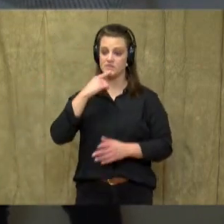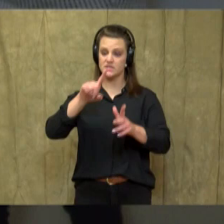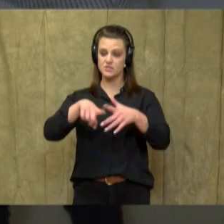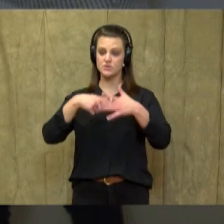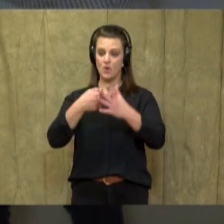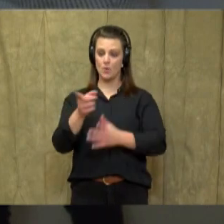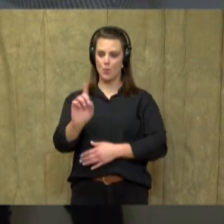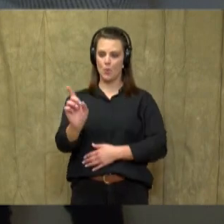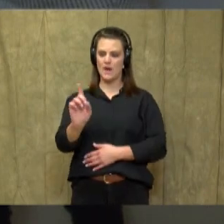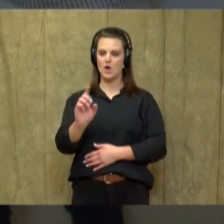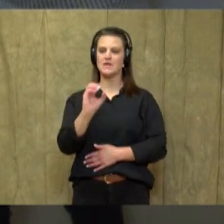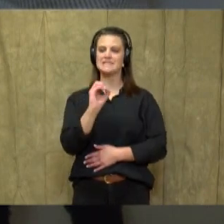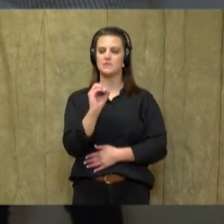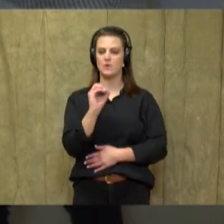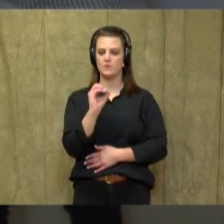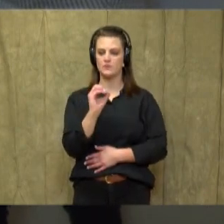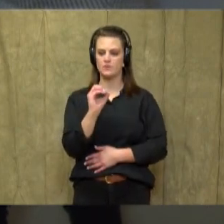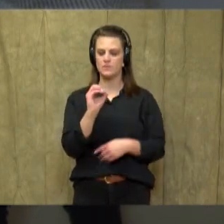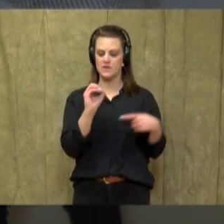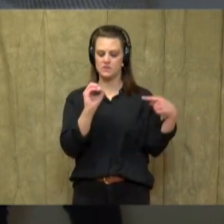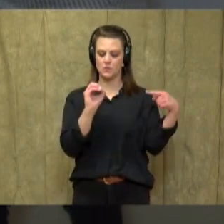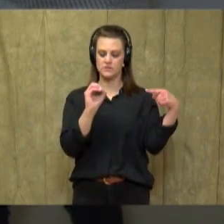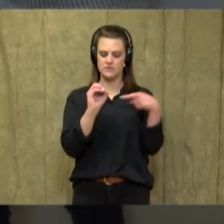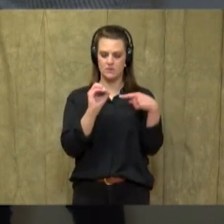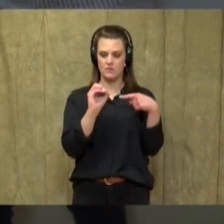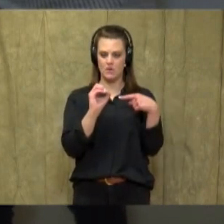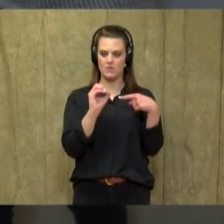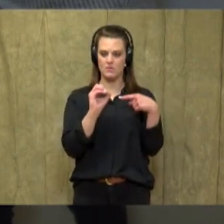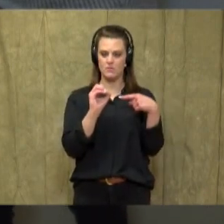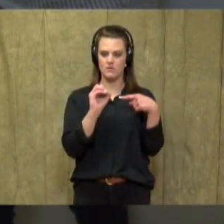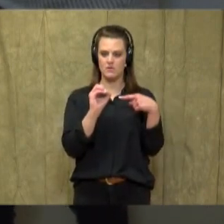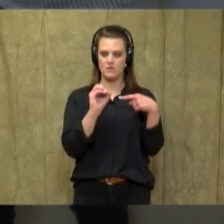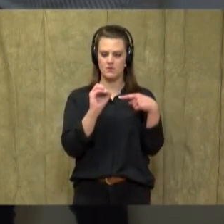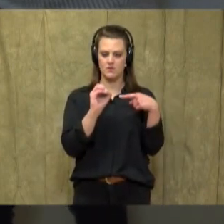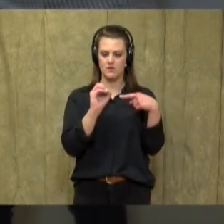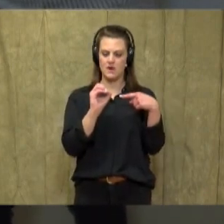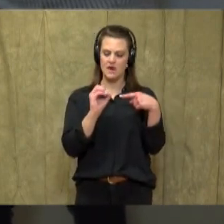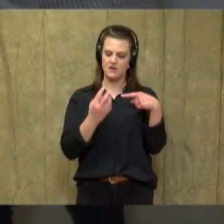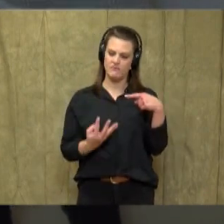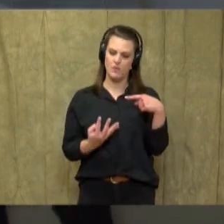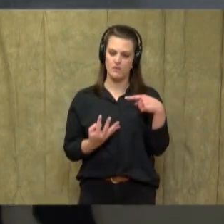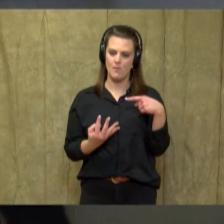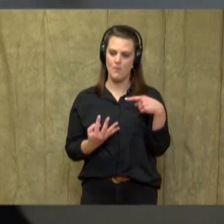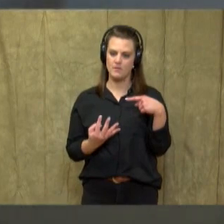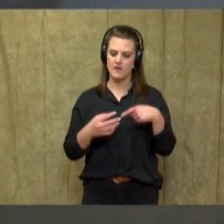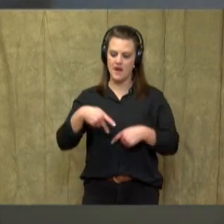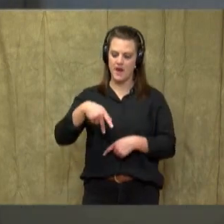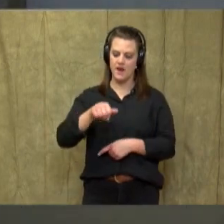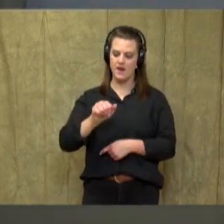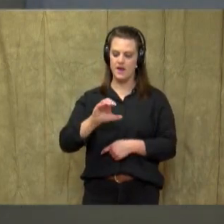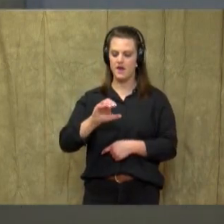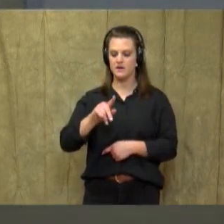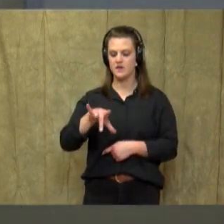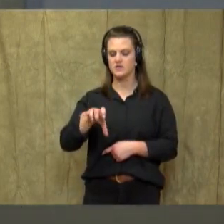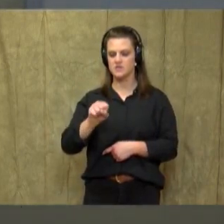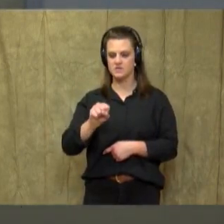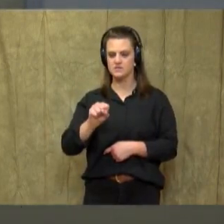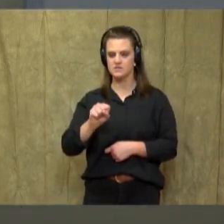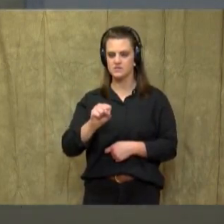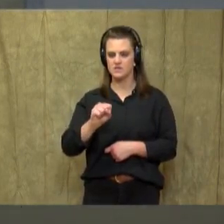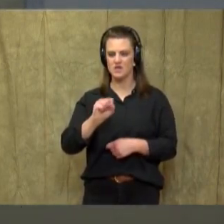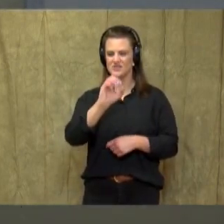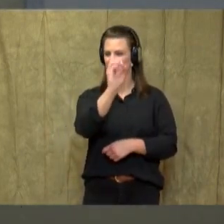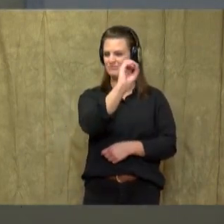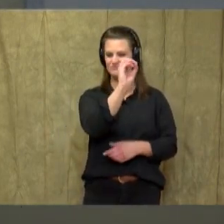at 0. We're looking at 0 packages up to 4 packages. So I have